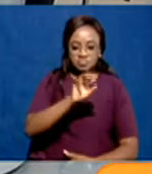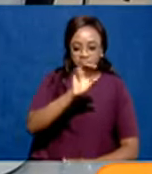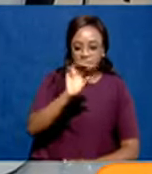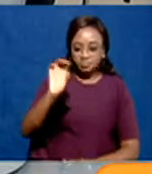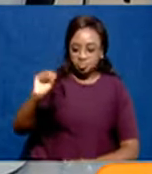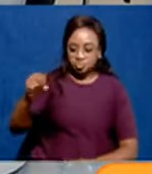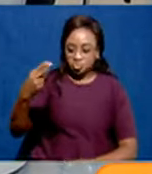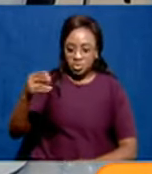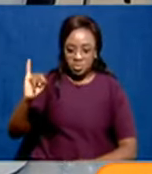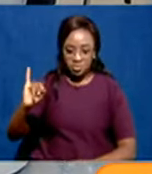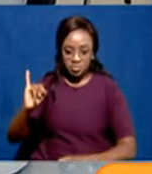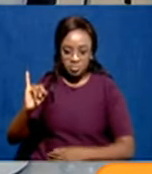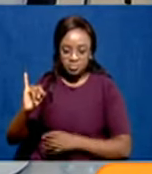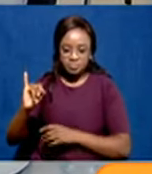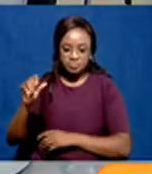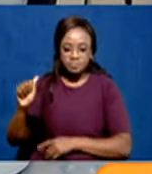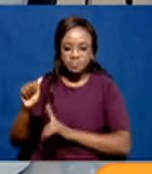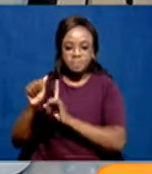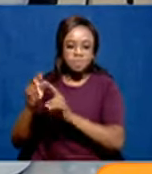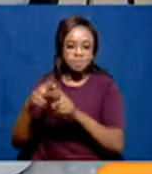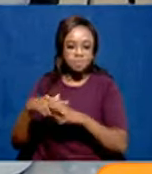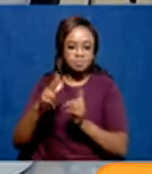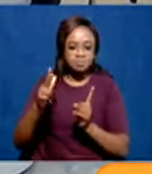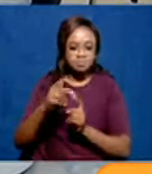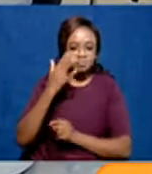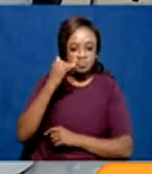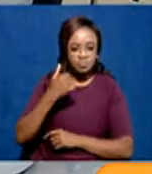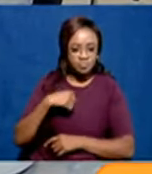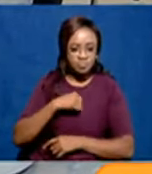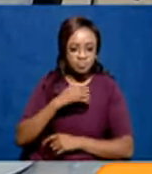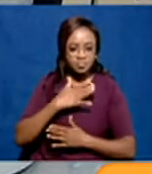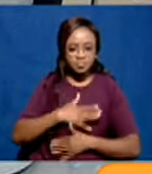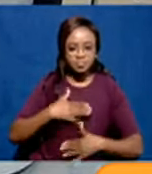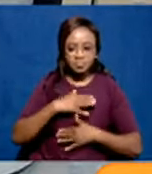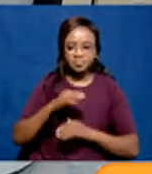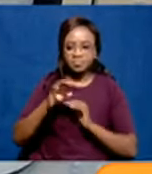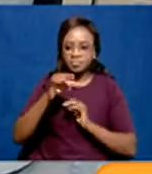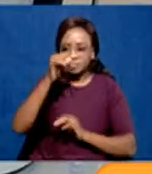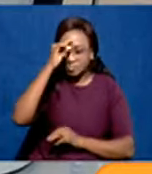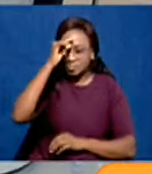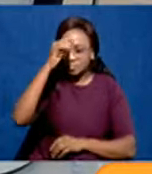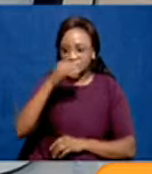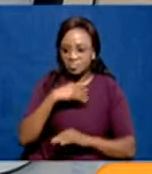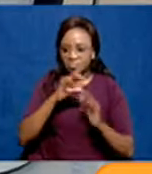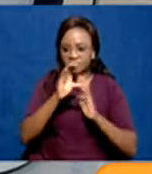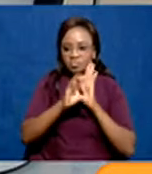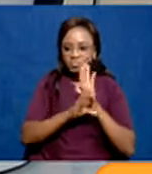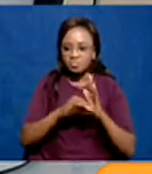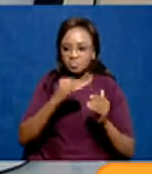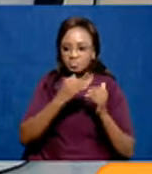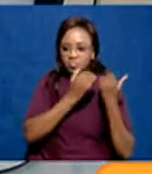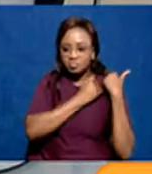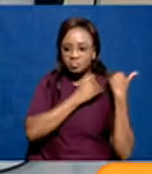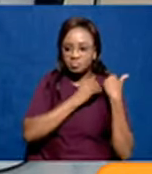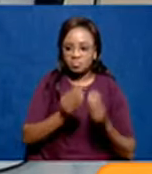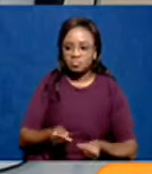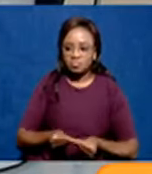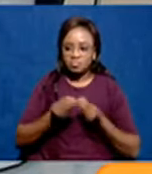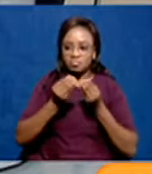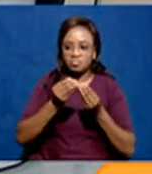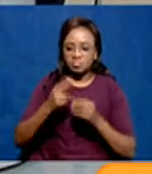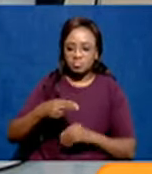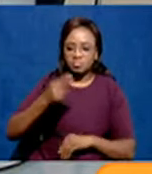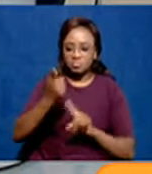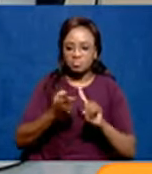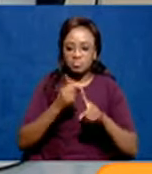culmination of a series of events. First, we appreciate that the government has got a constitutional mandate to be able to provide the highest attainable standard of health